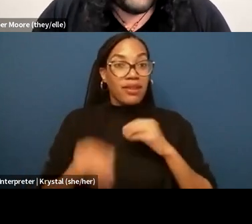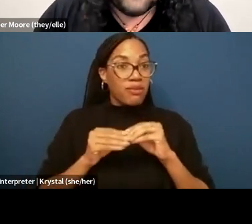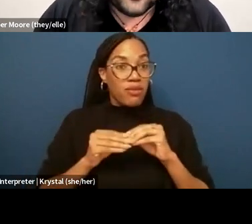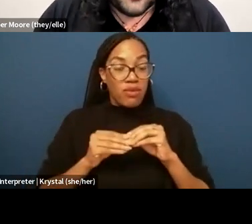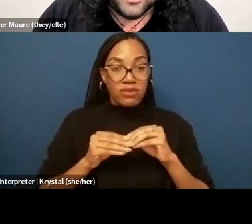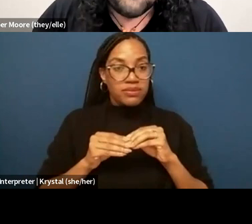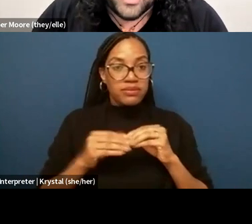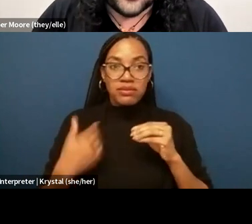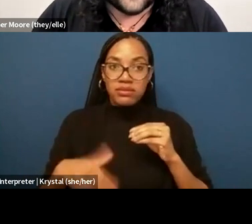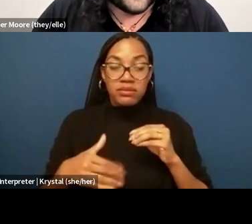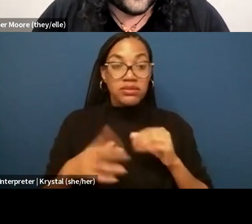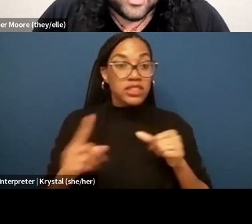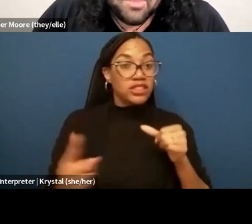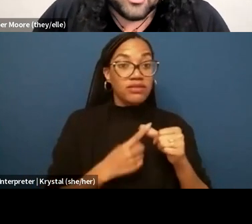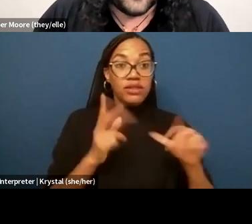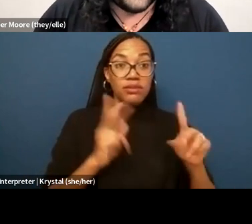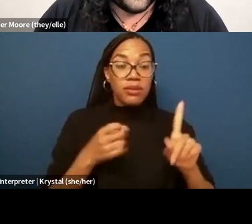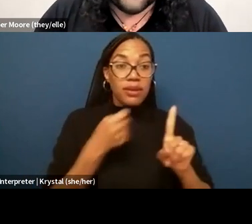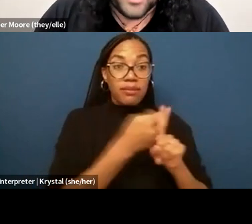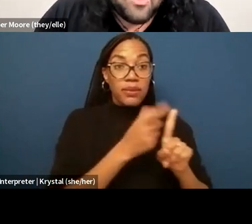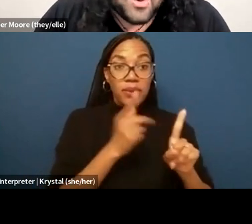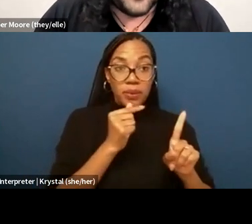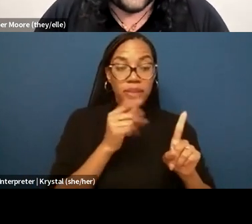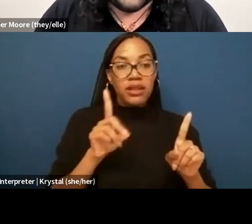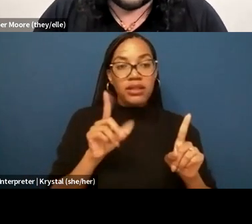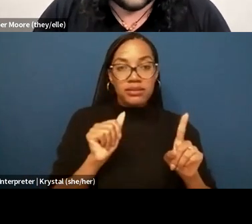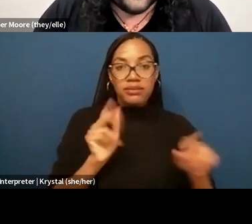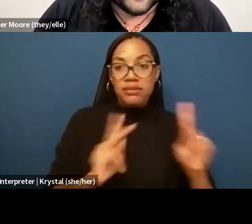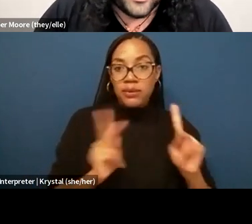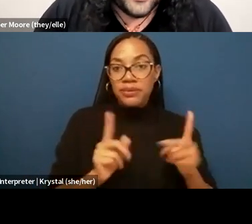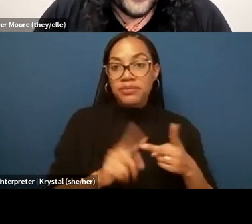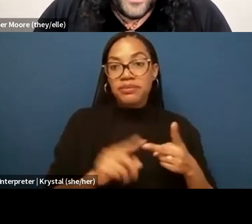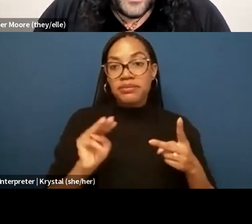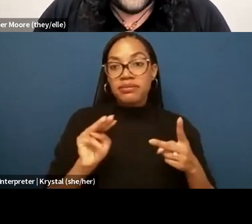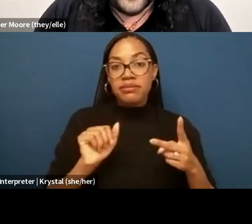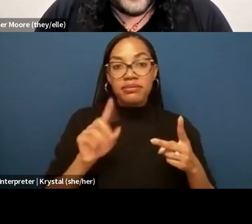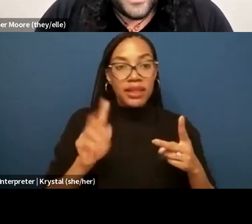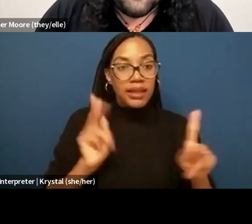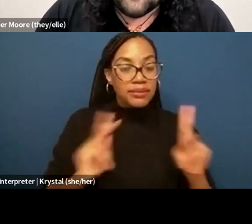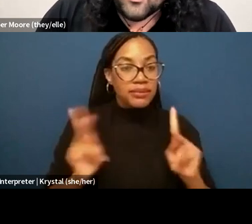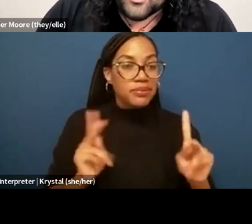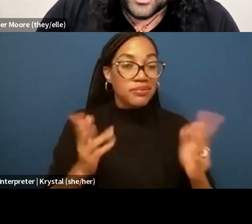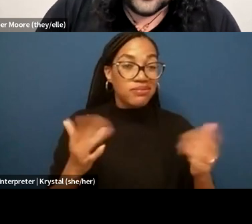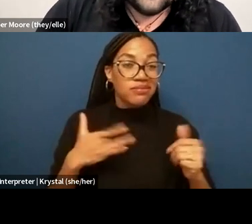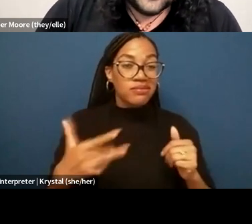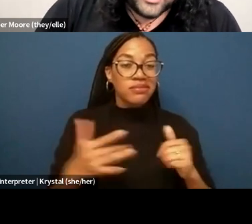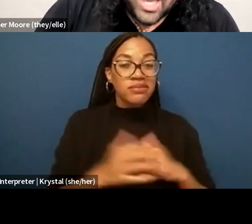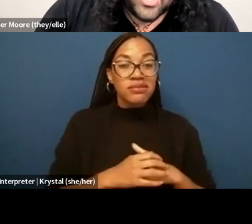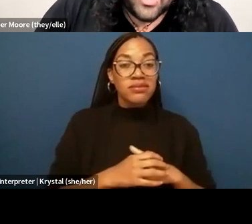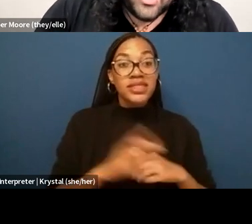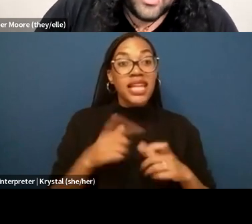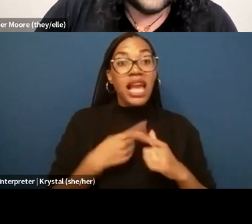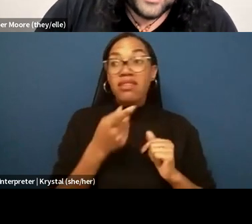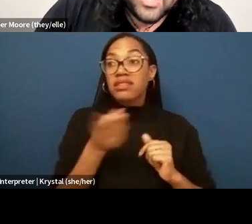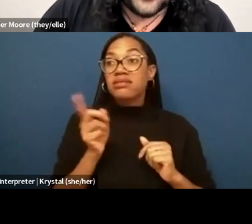The first people who are going to be impacted are disabled folk, are mad folk, are people largely, right? And then folk aren't actually going to